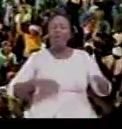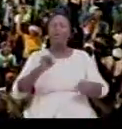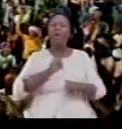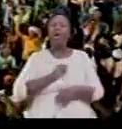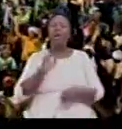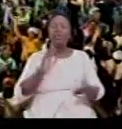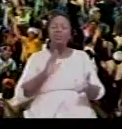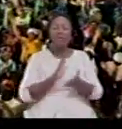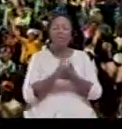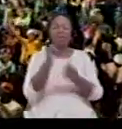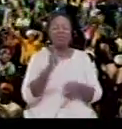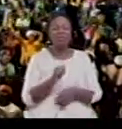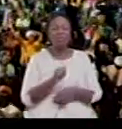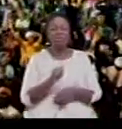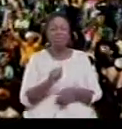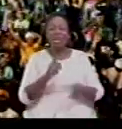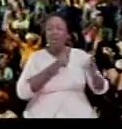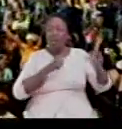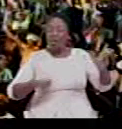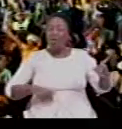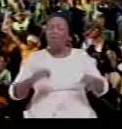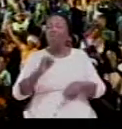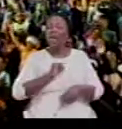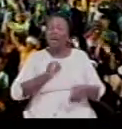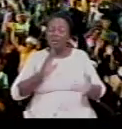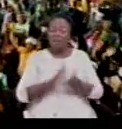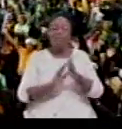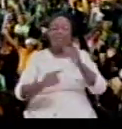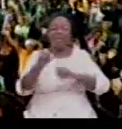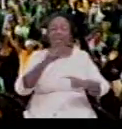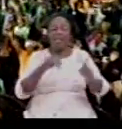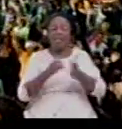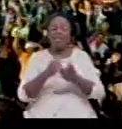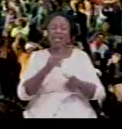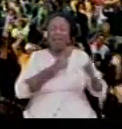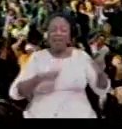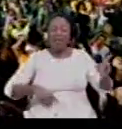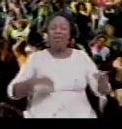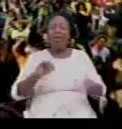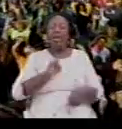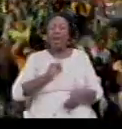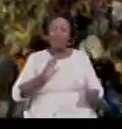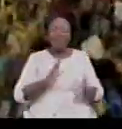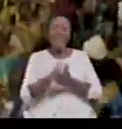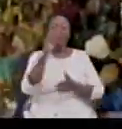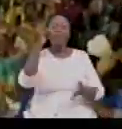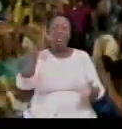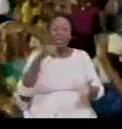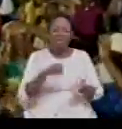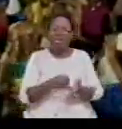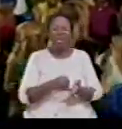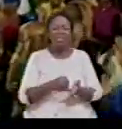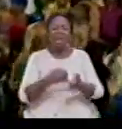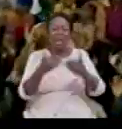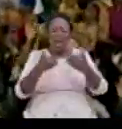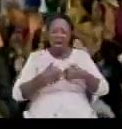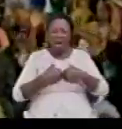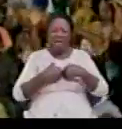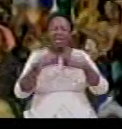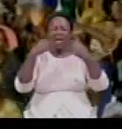believe. Lord, I believe. It is done